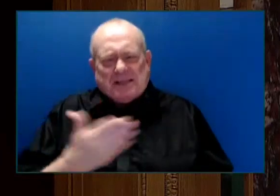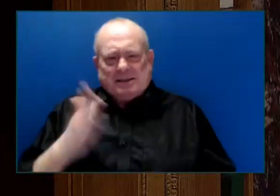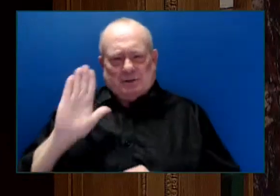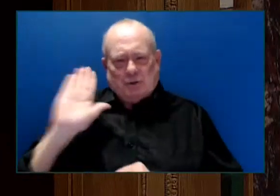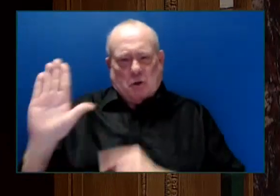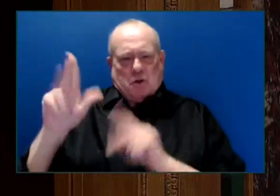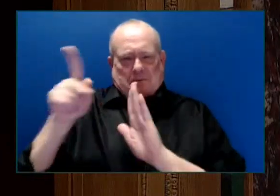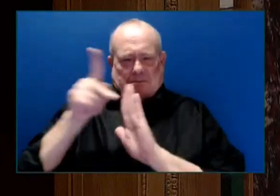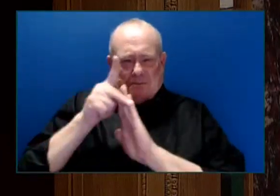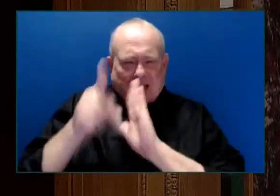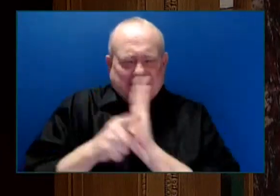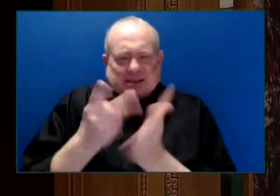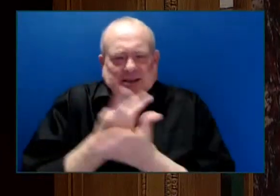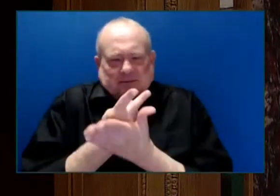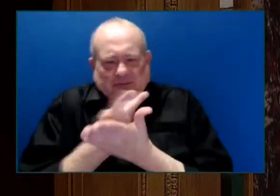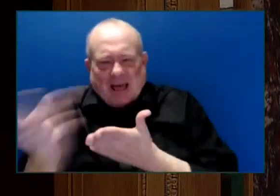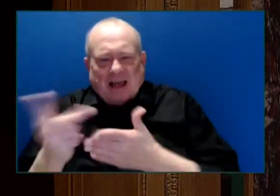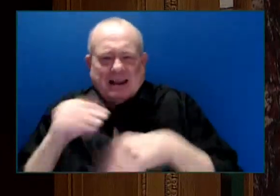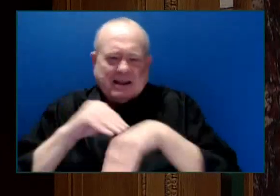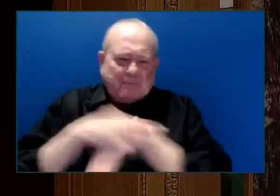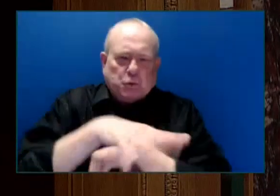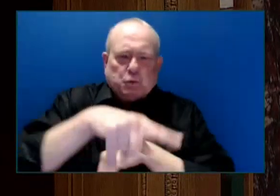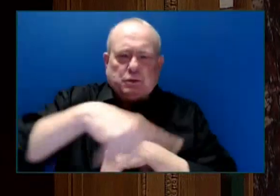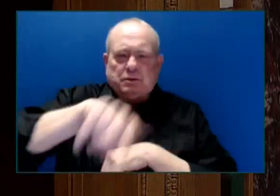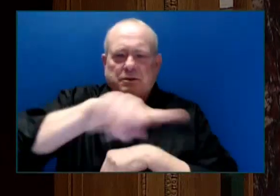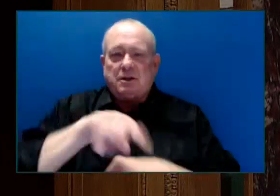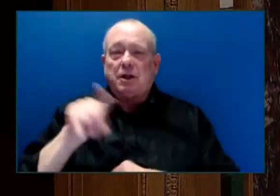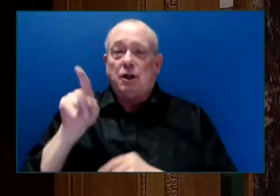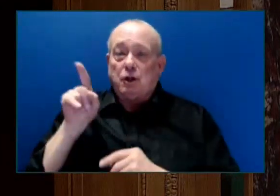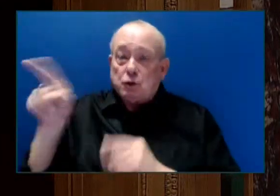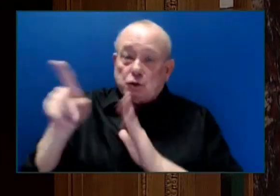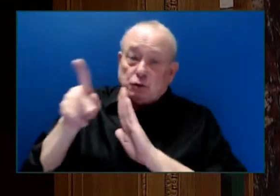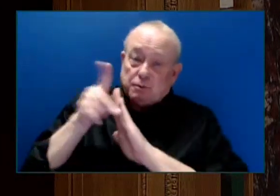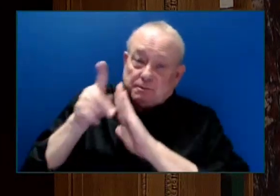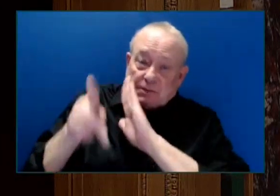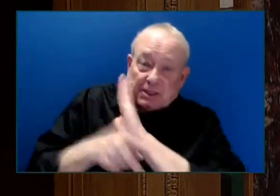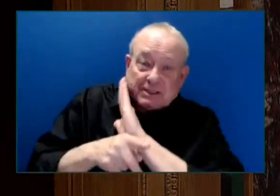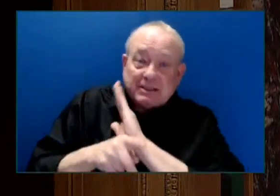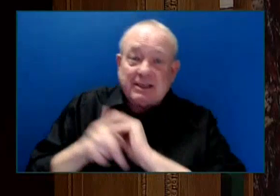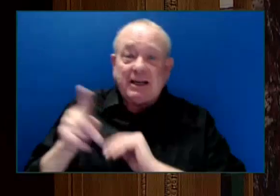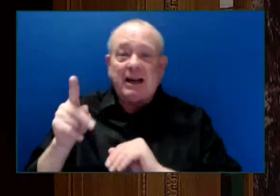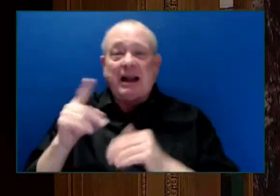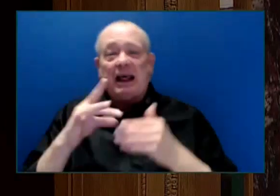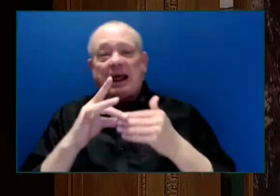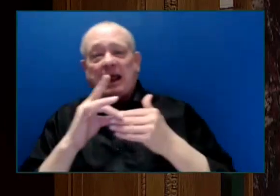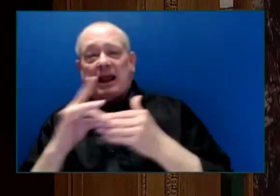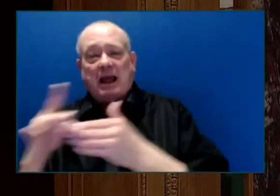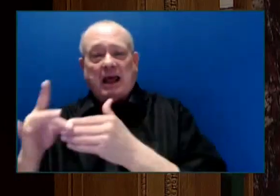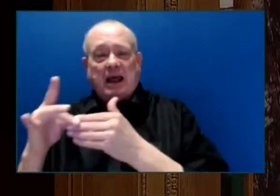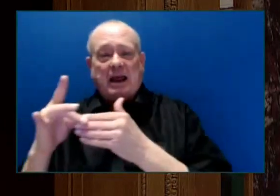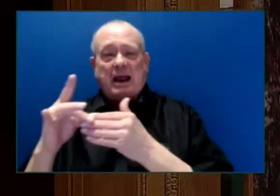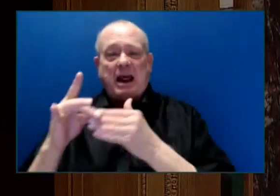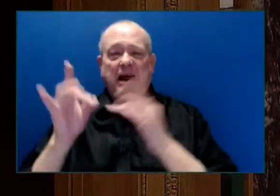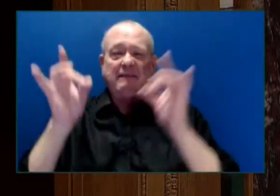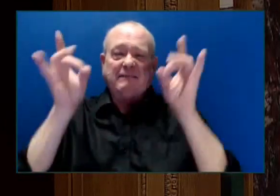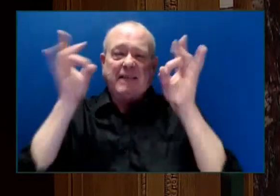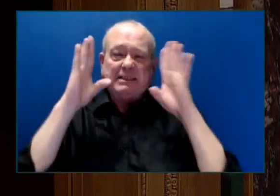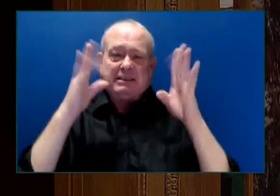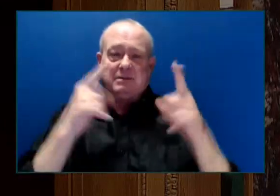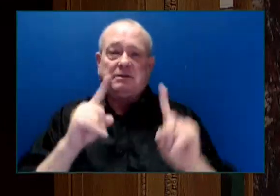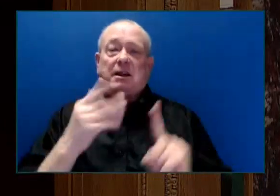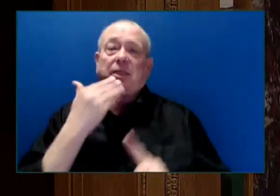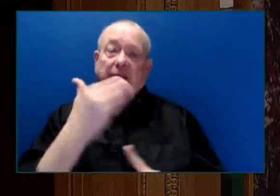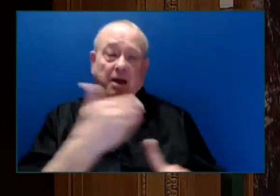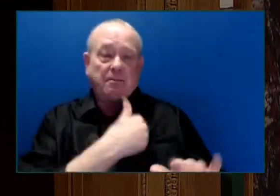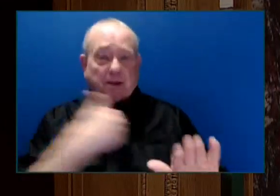that have led to the violence, and that it is his failed policies that have left British Columbians feeling unsafe and communities right across the